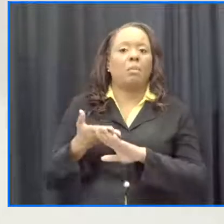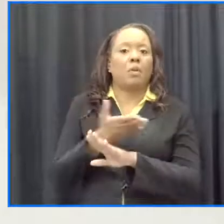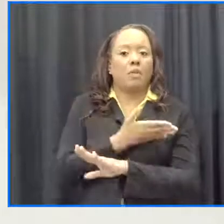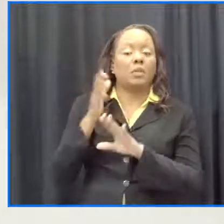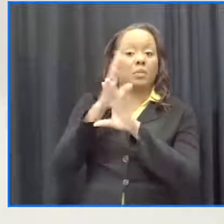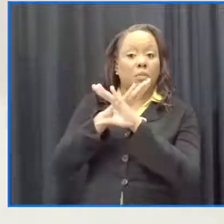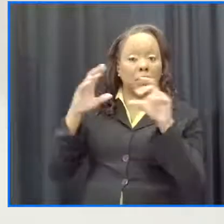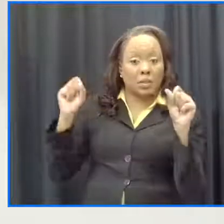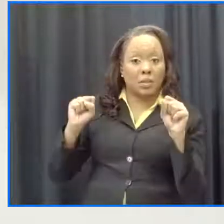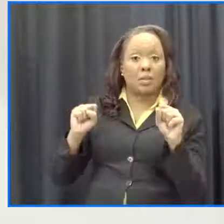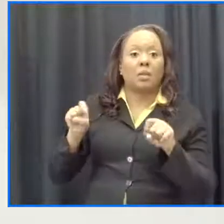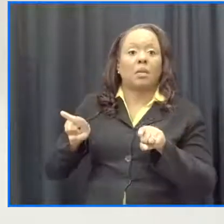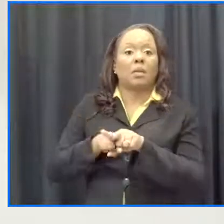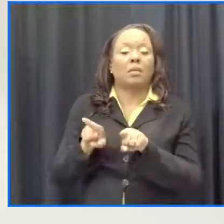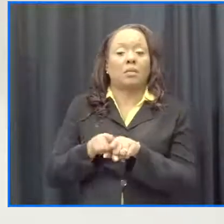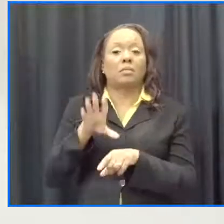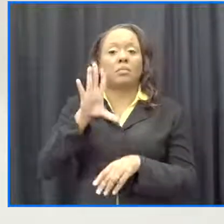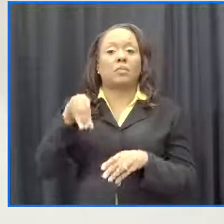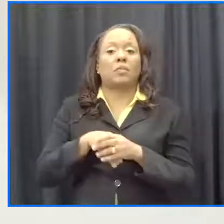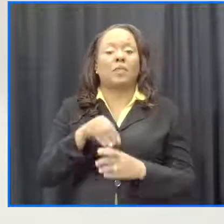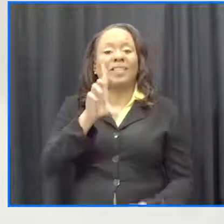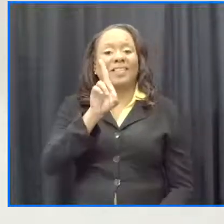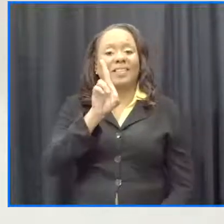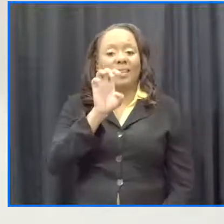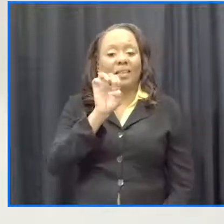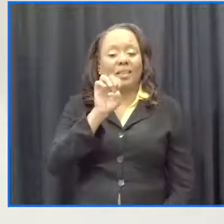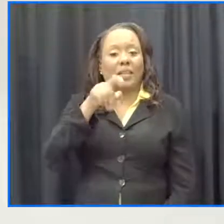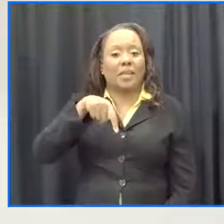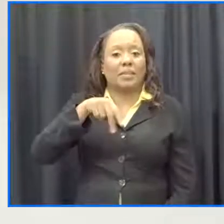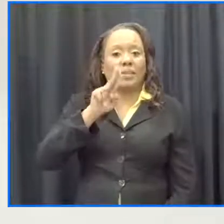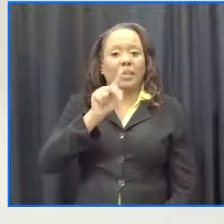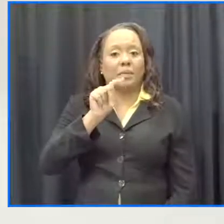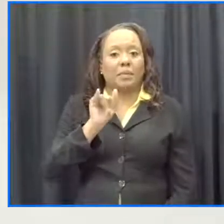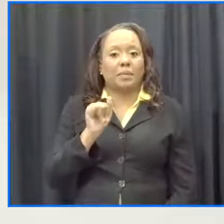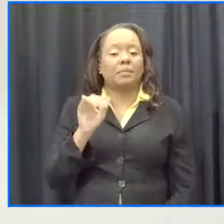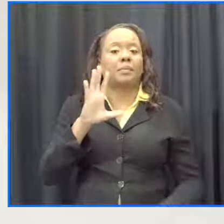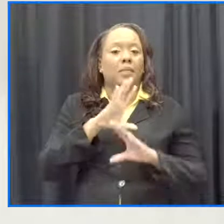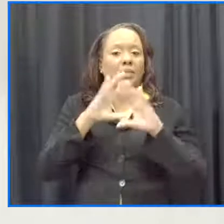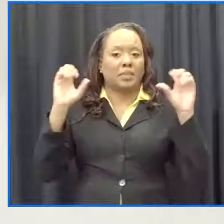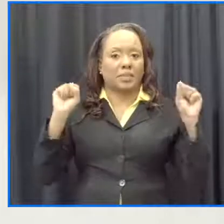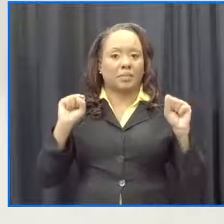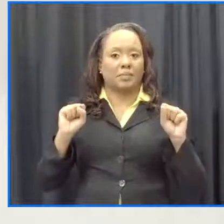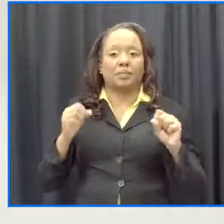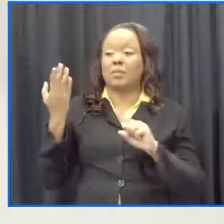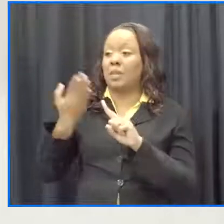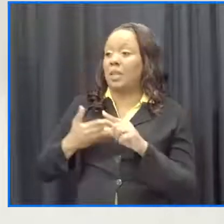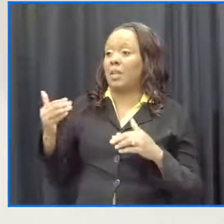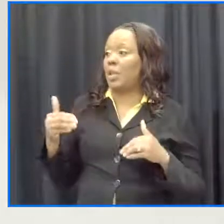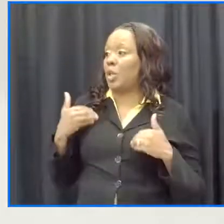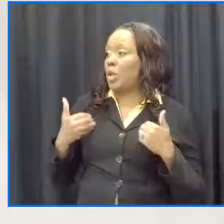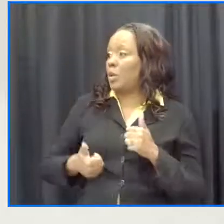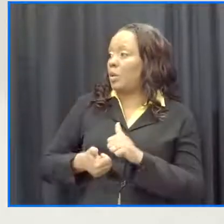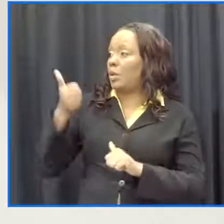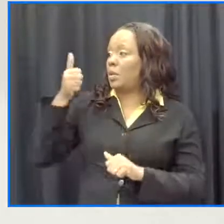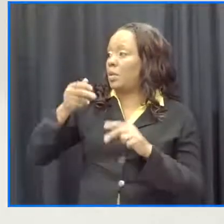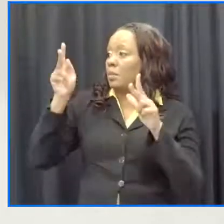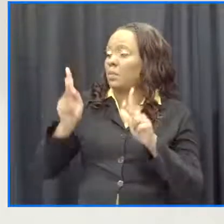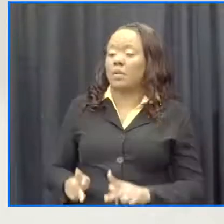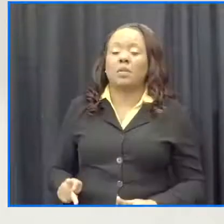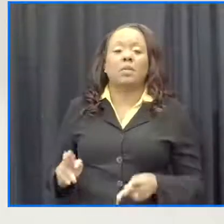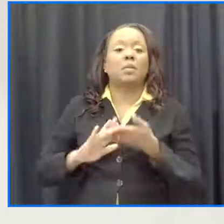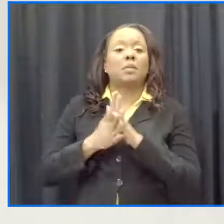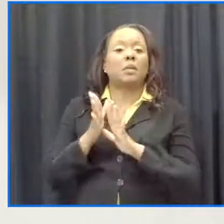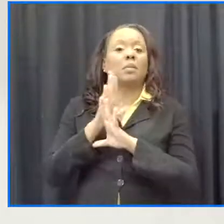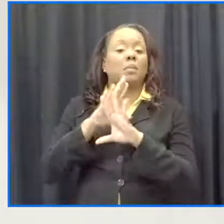being appointed as president, she also served as deputy president. Ms. Eiffel became the youngest person to